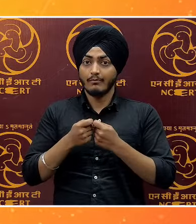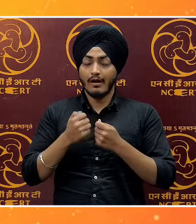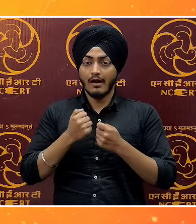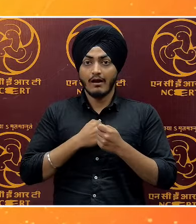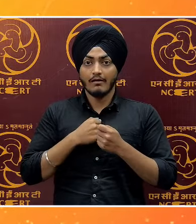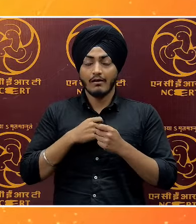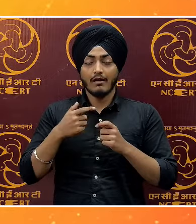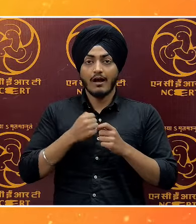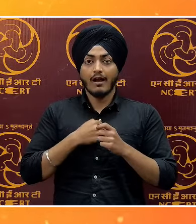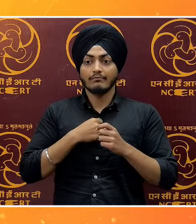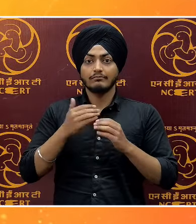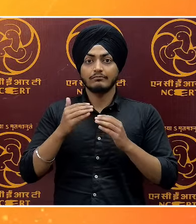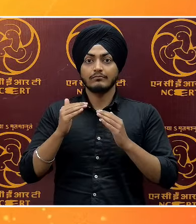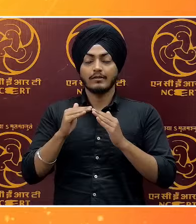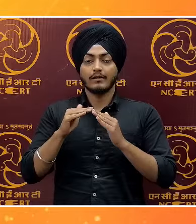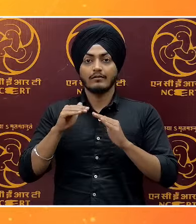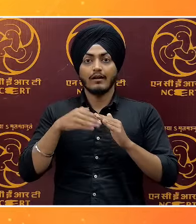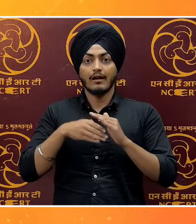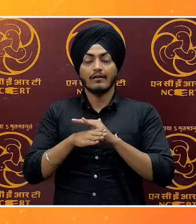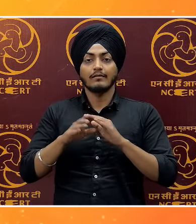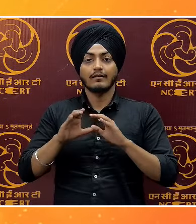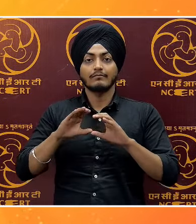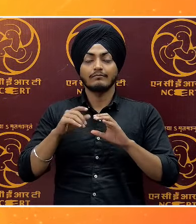On the bed, there is a basket.